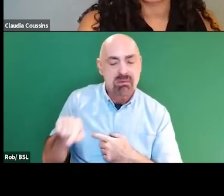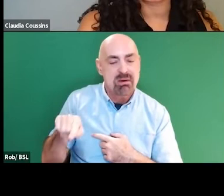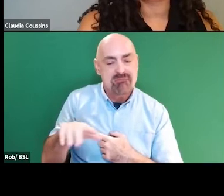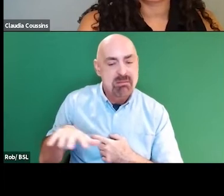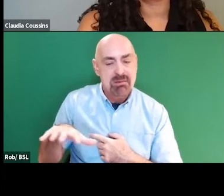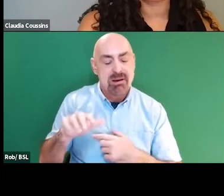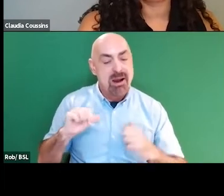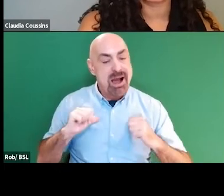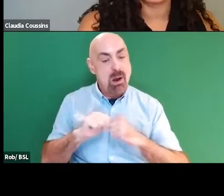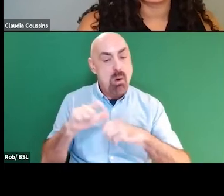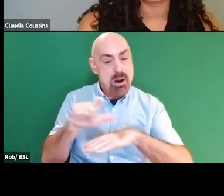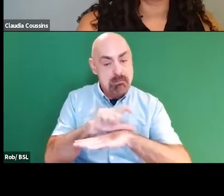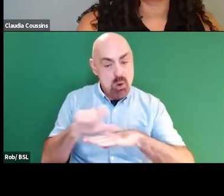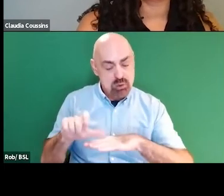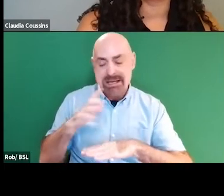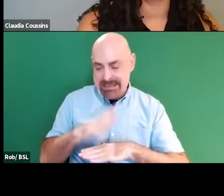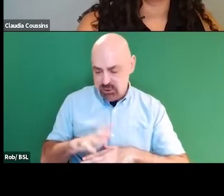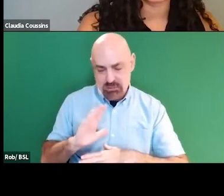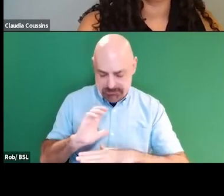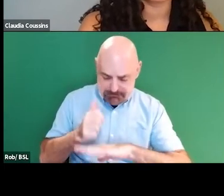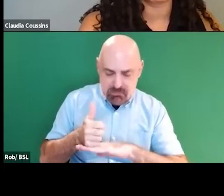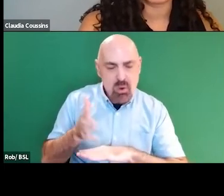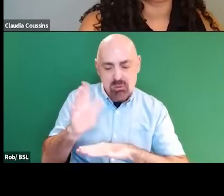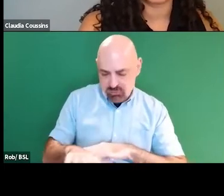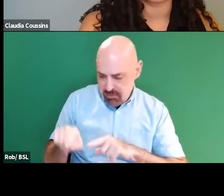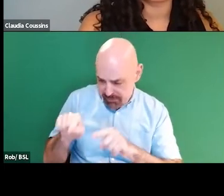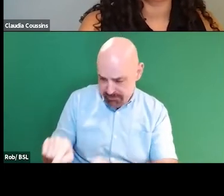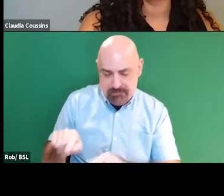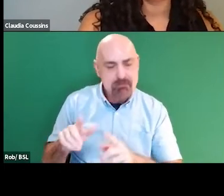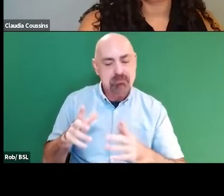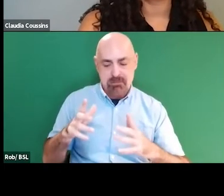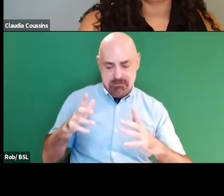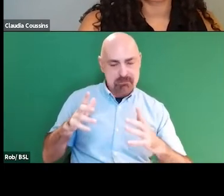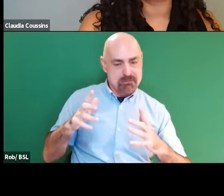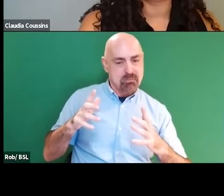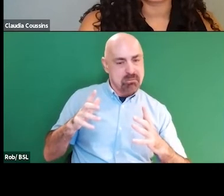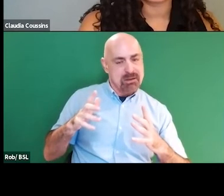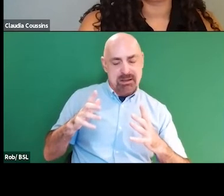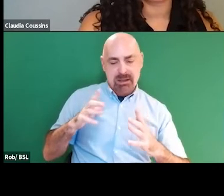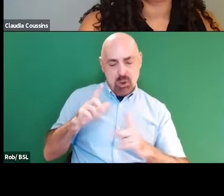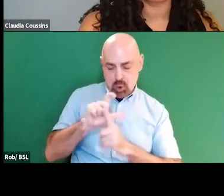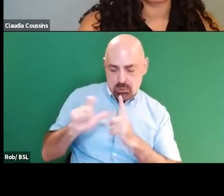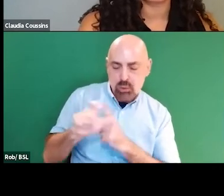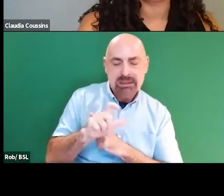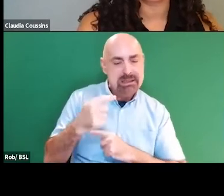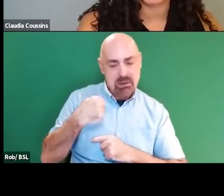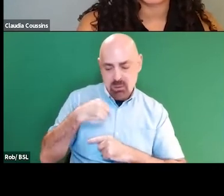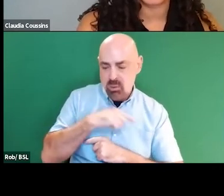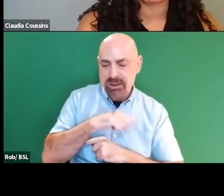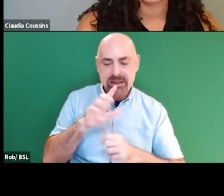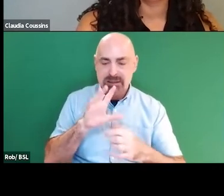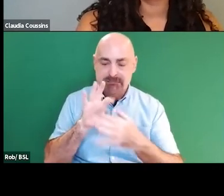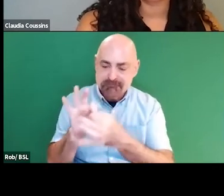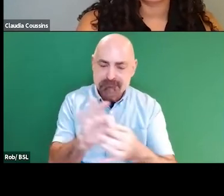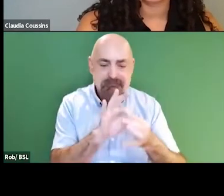that our modules are designed iteratively in conjunction with our paid participation workers and communities that we engage with through our regional